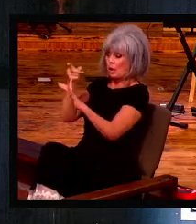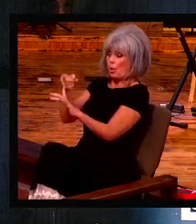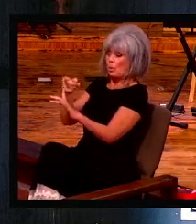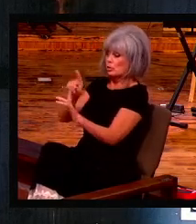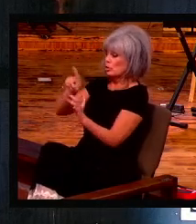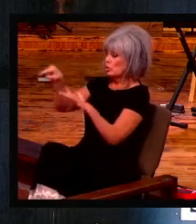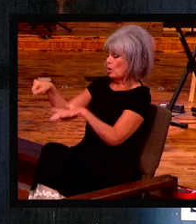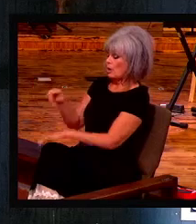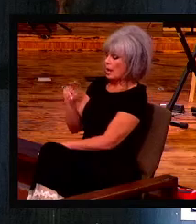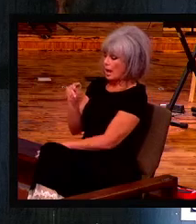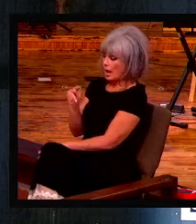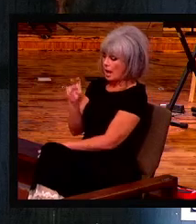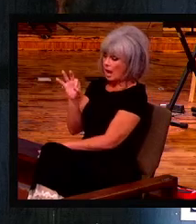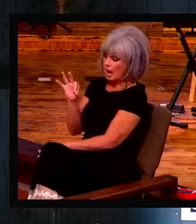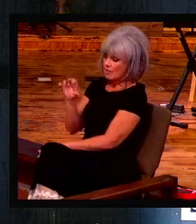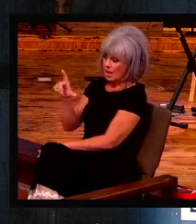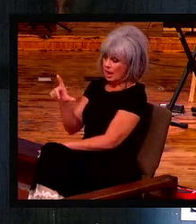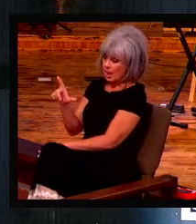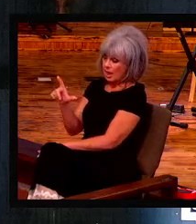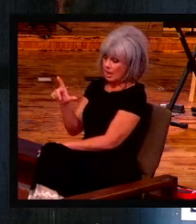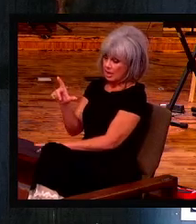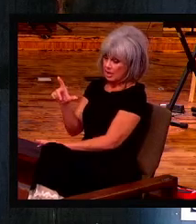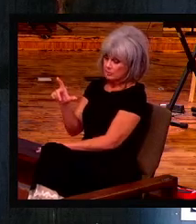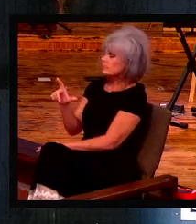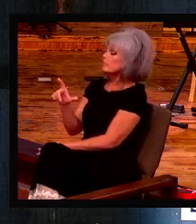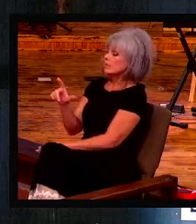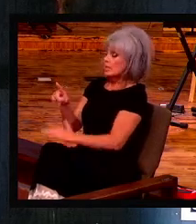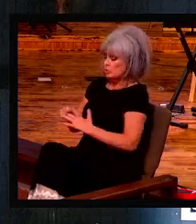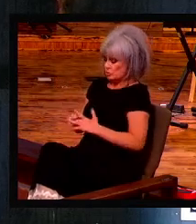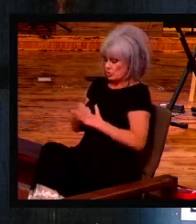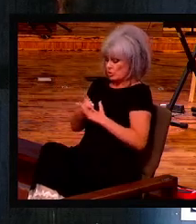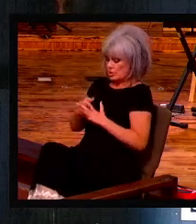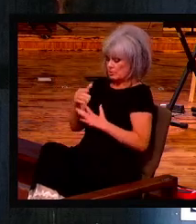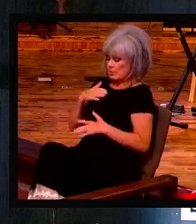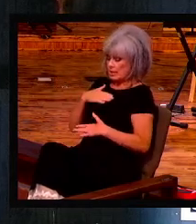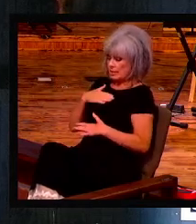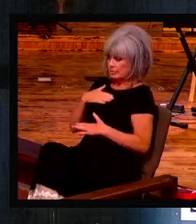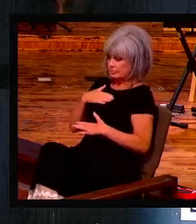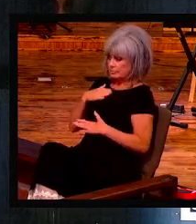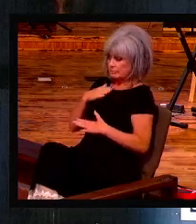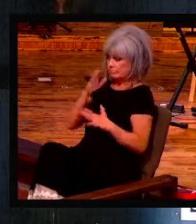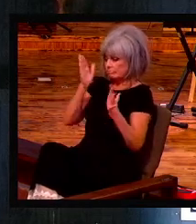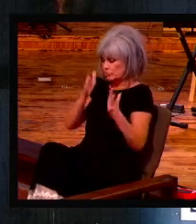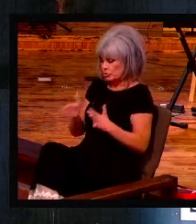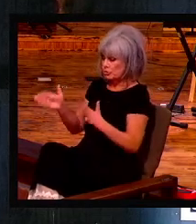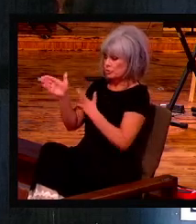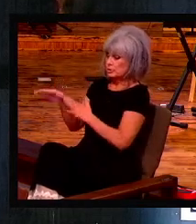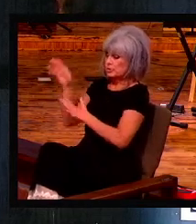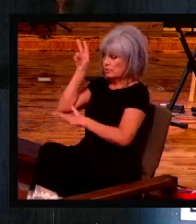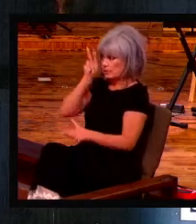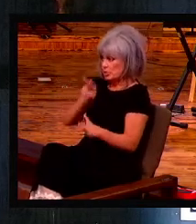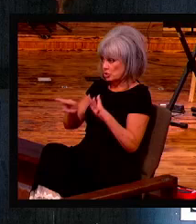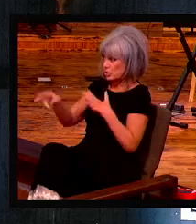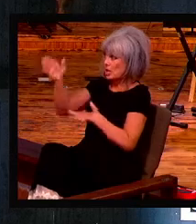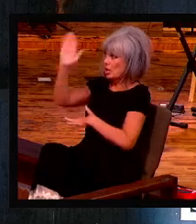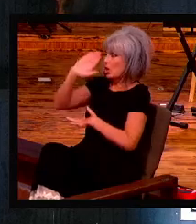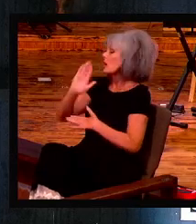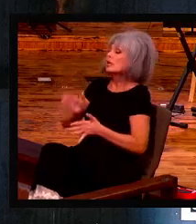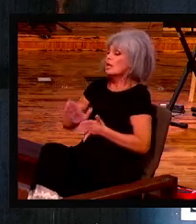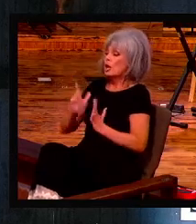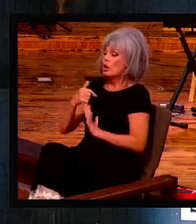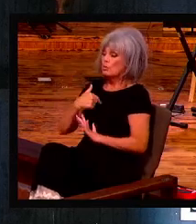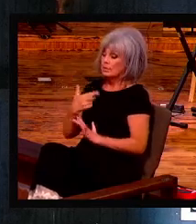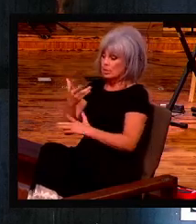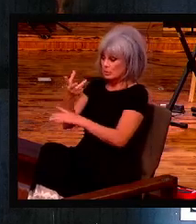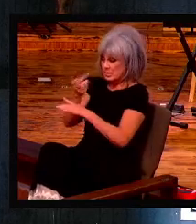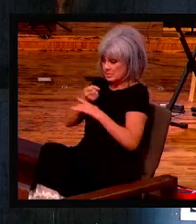NFL. So that started my journey, the vision that God allowed me to receive